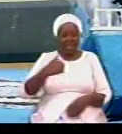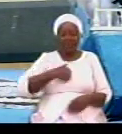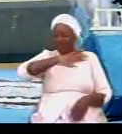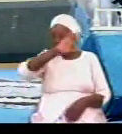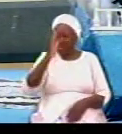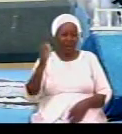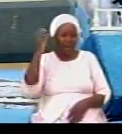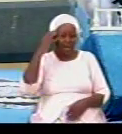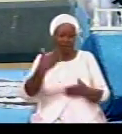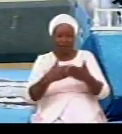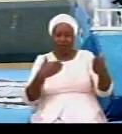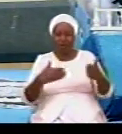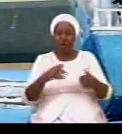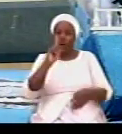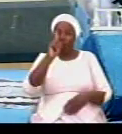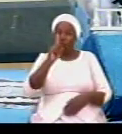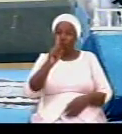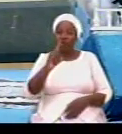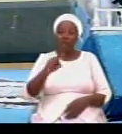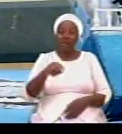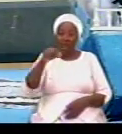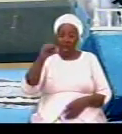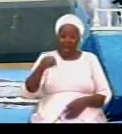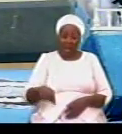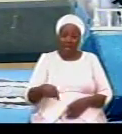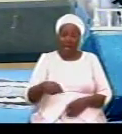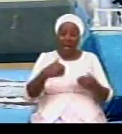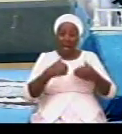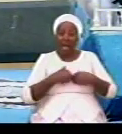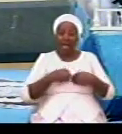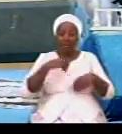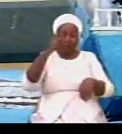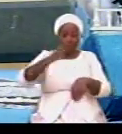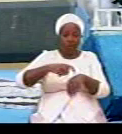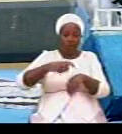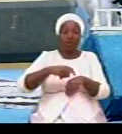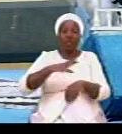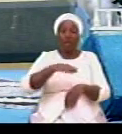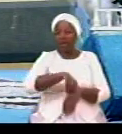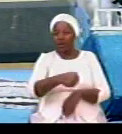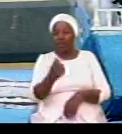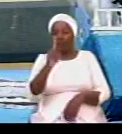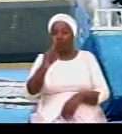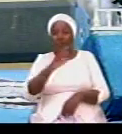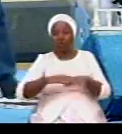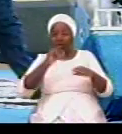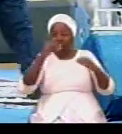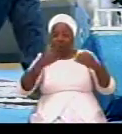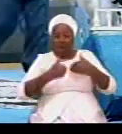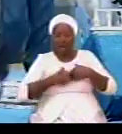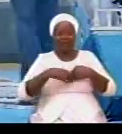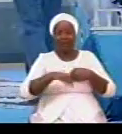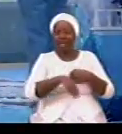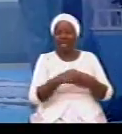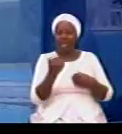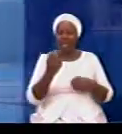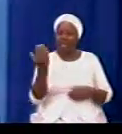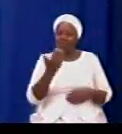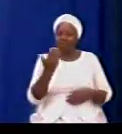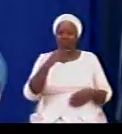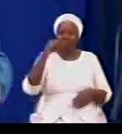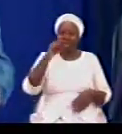other leg did not have any bone in it. It was like rubber. And any time he was moving around, it